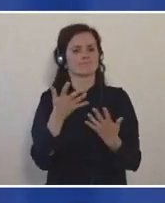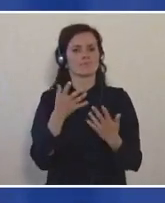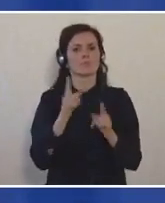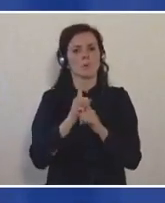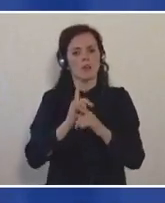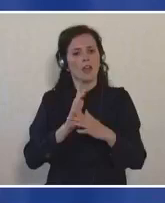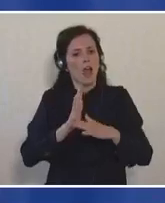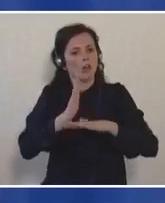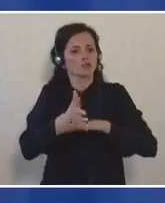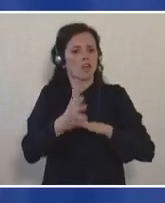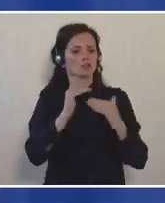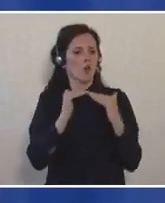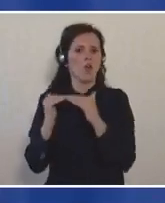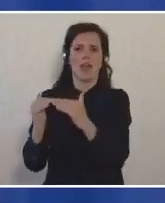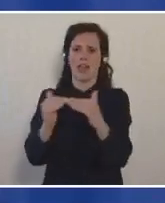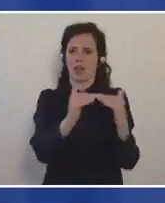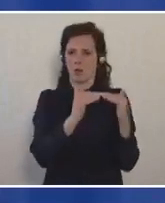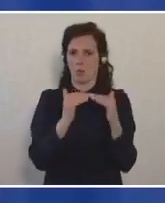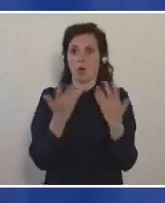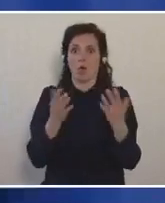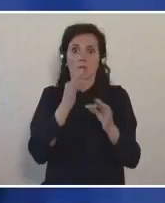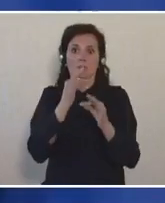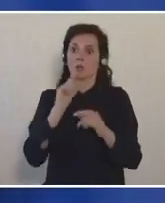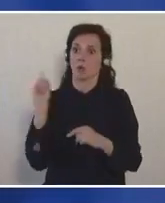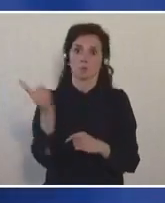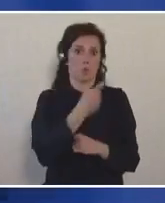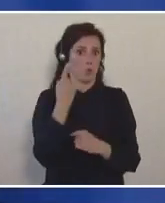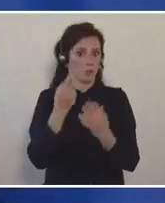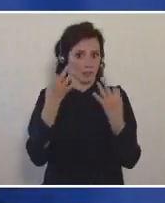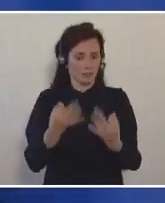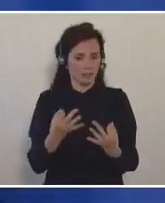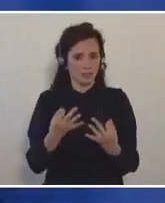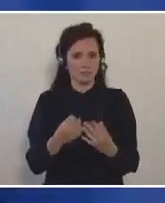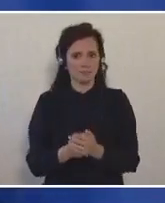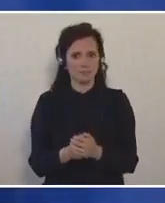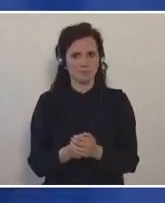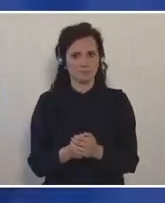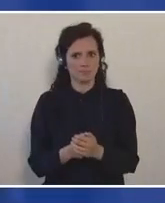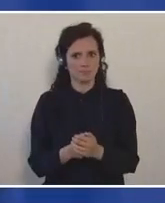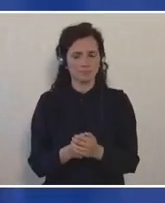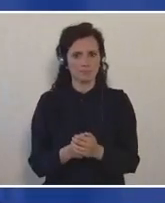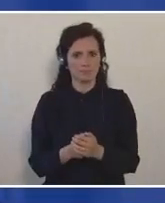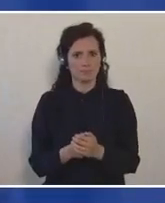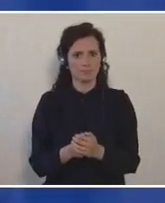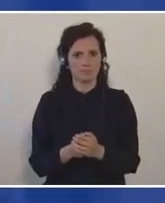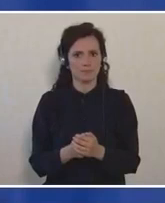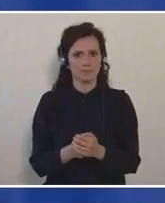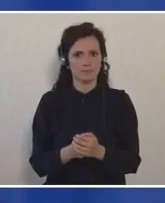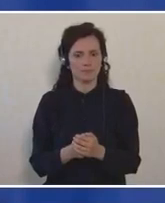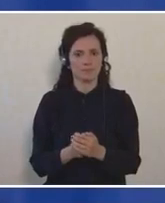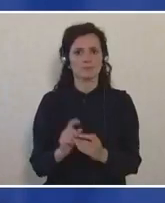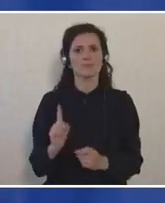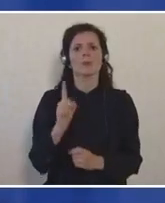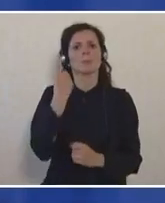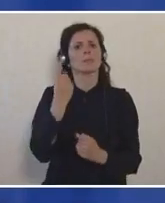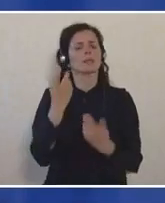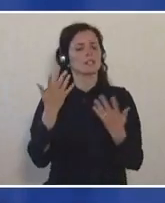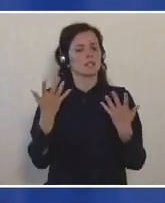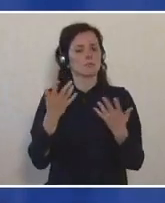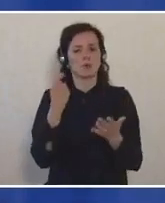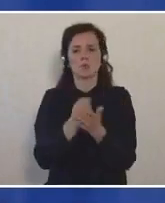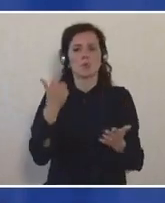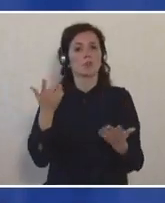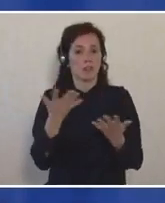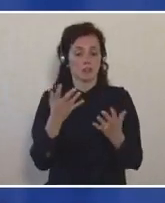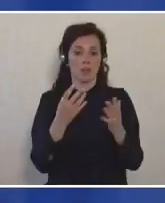What we've seen is, first of all, of course, boost production. What we did intensively,